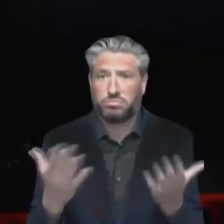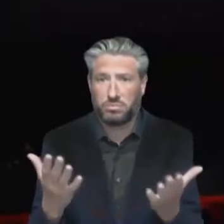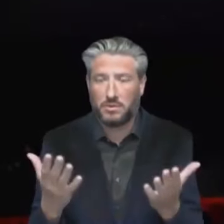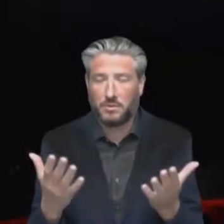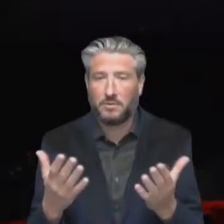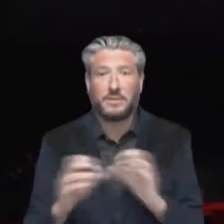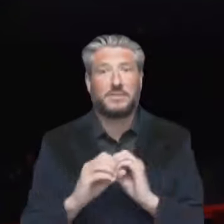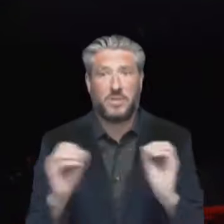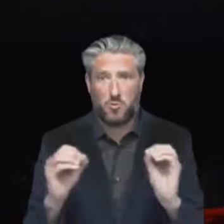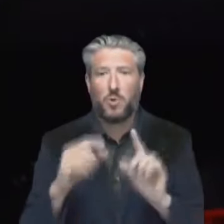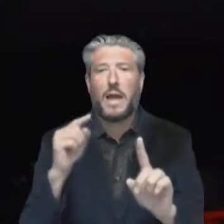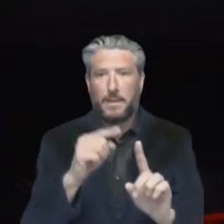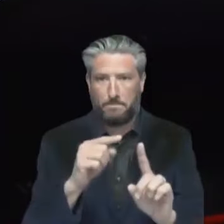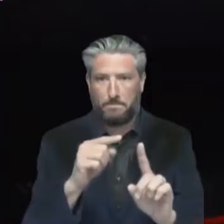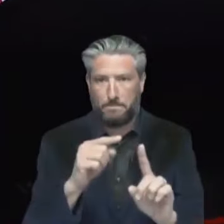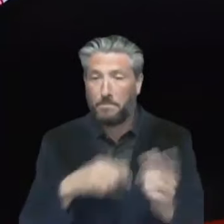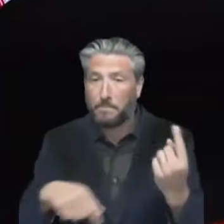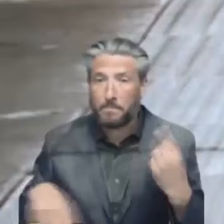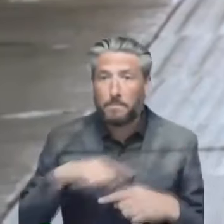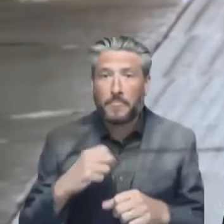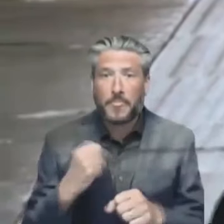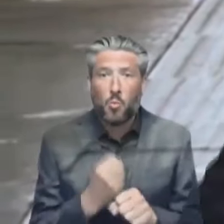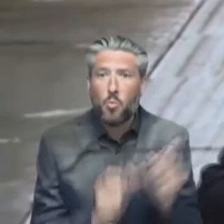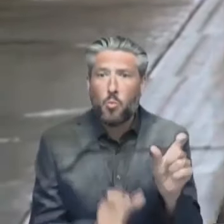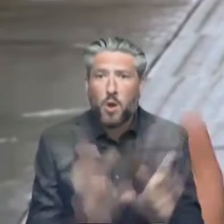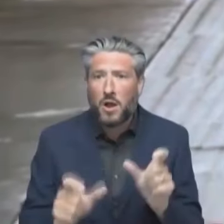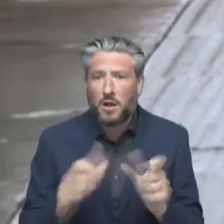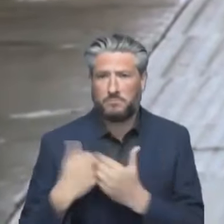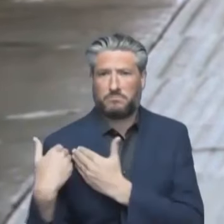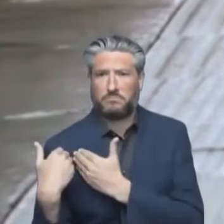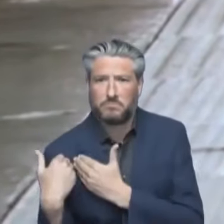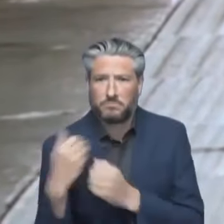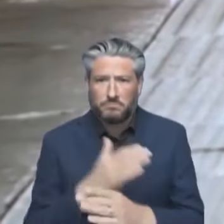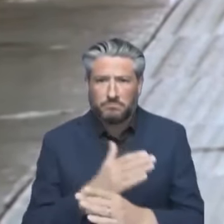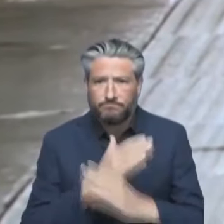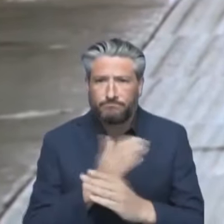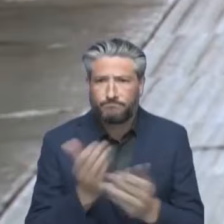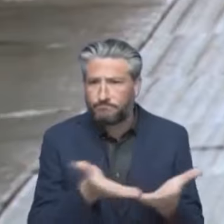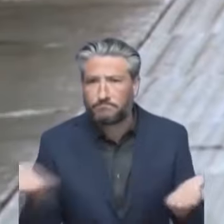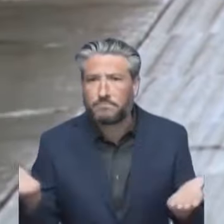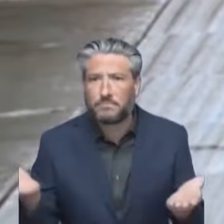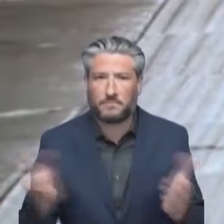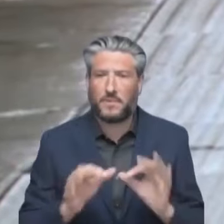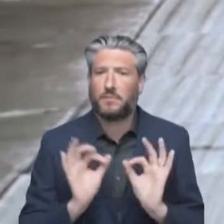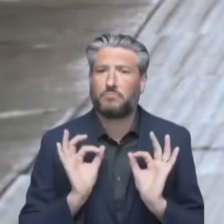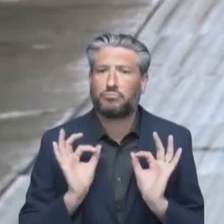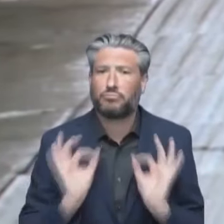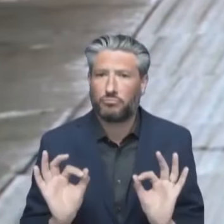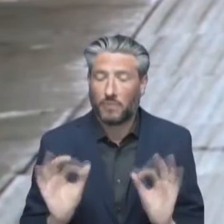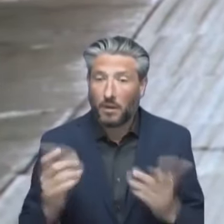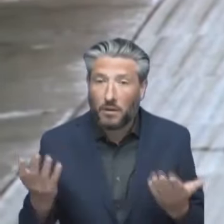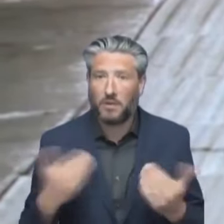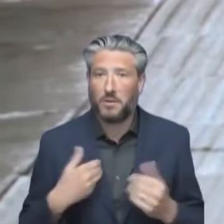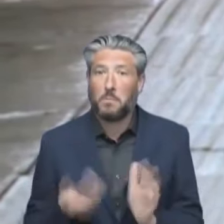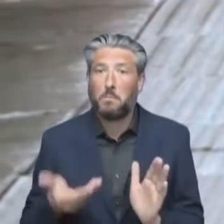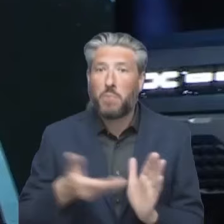our employees, we want to really have an optimum medical coverage for all of our employees